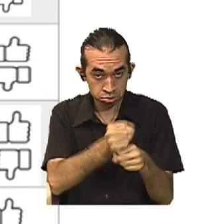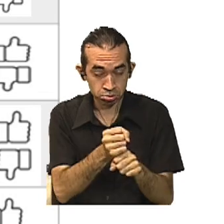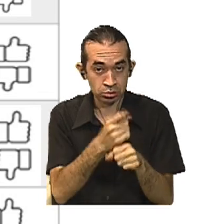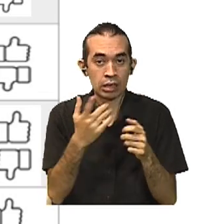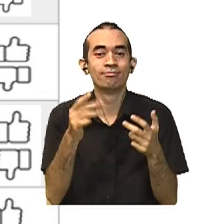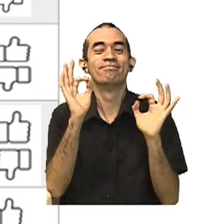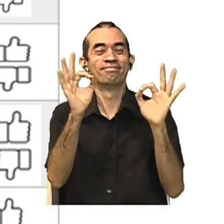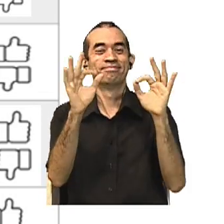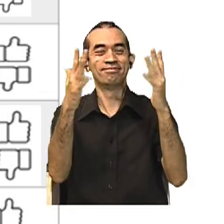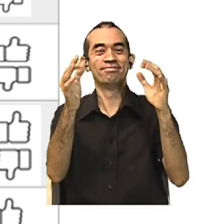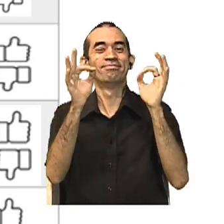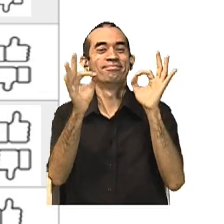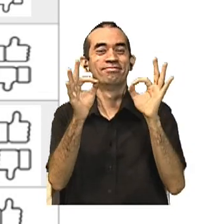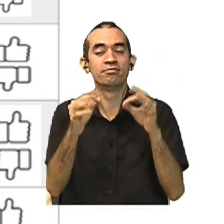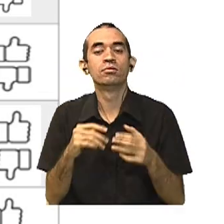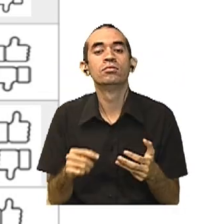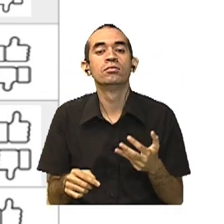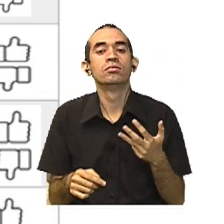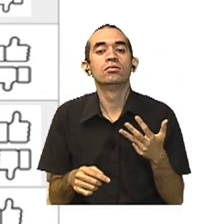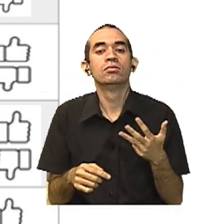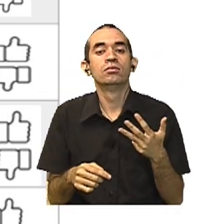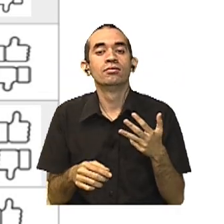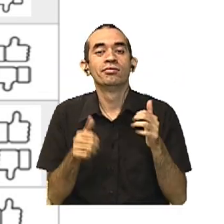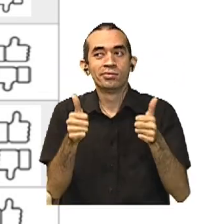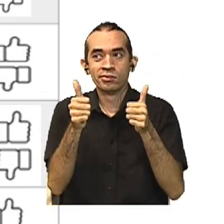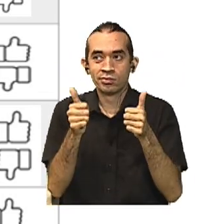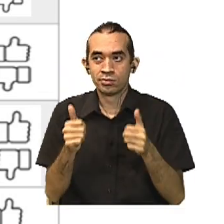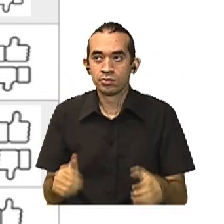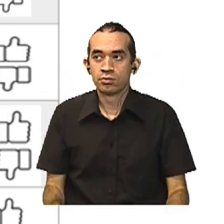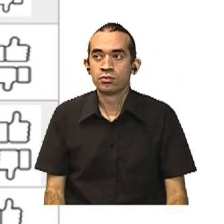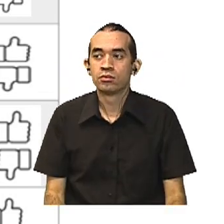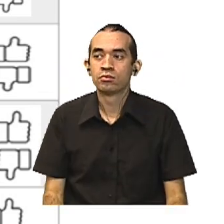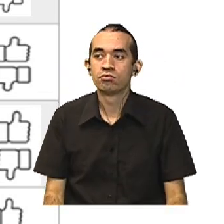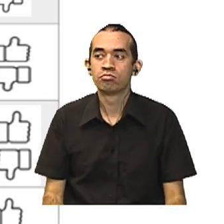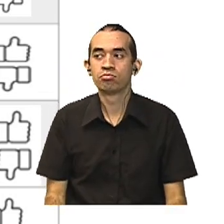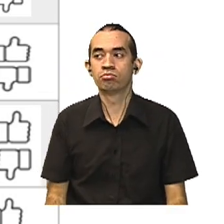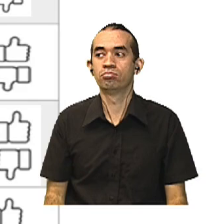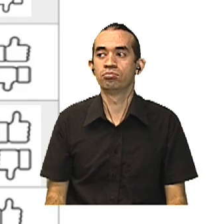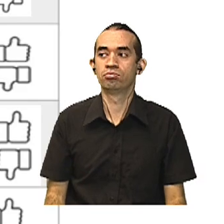did. Very good. Okay, so